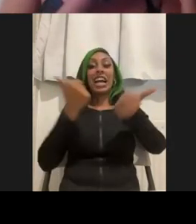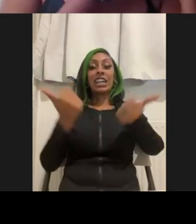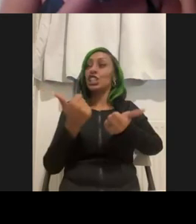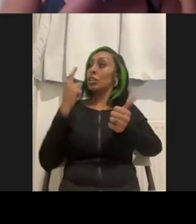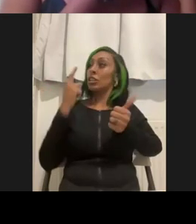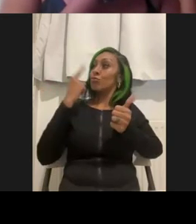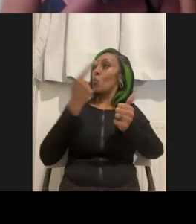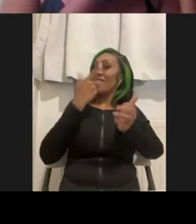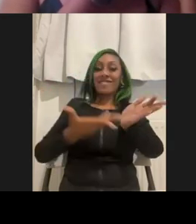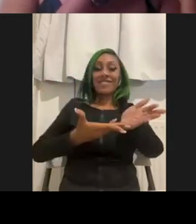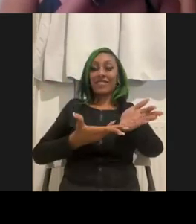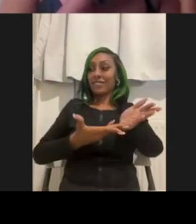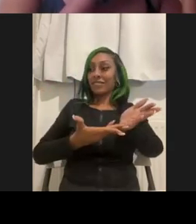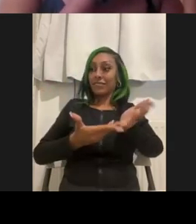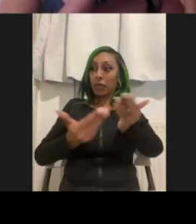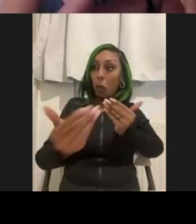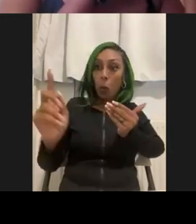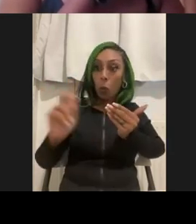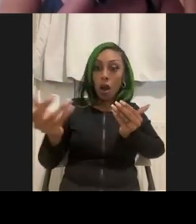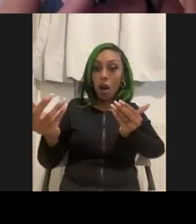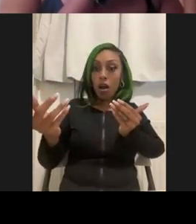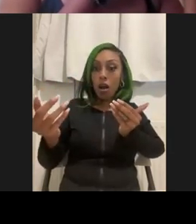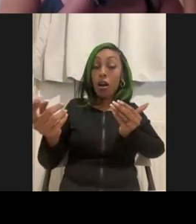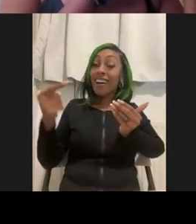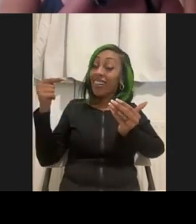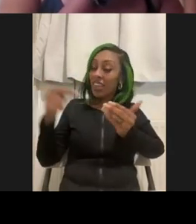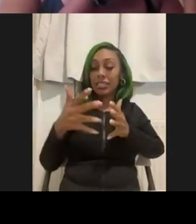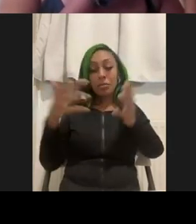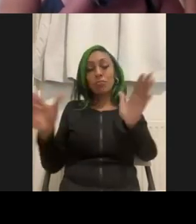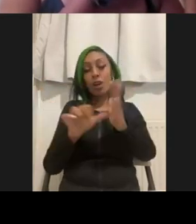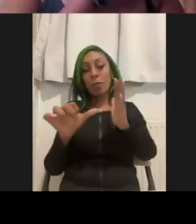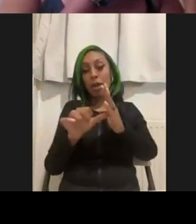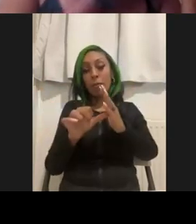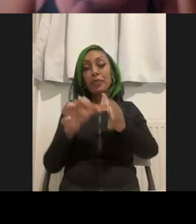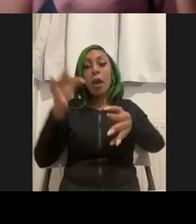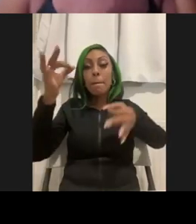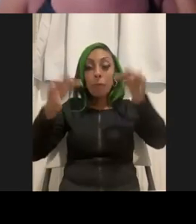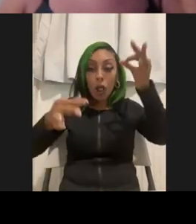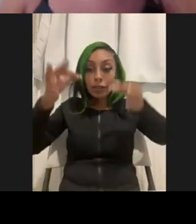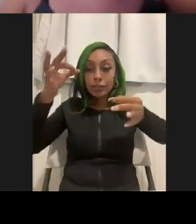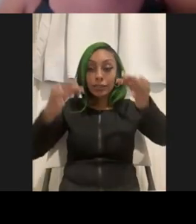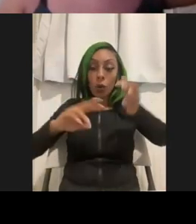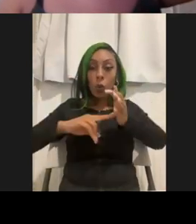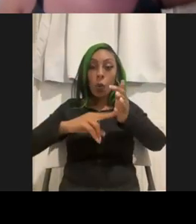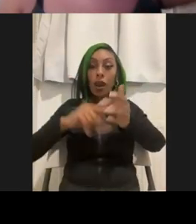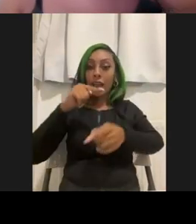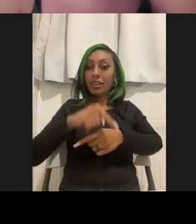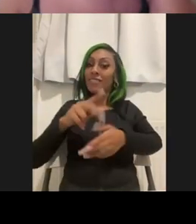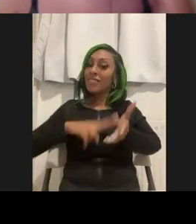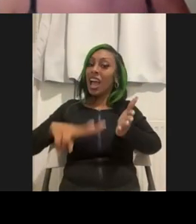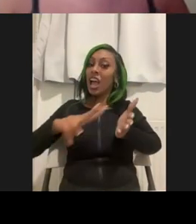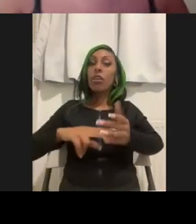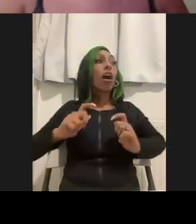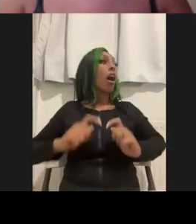do you want? And this, I think, is a major problem for policy organizations who are very